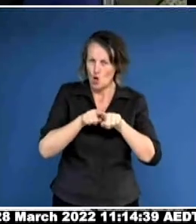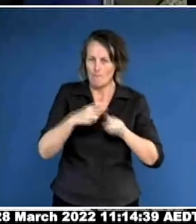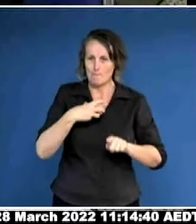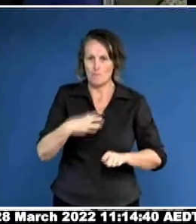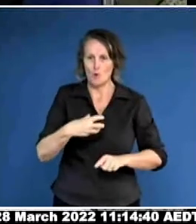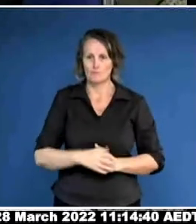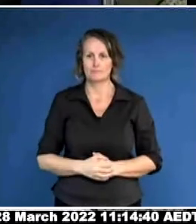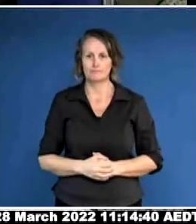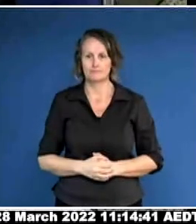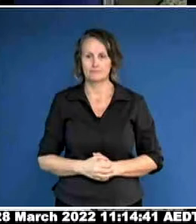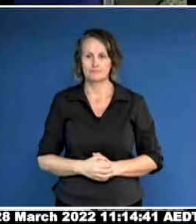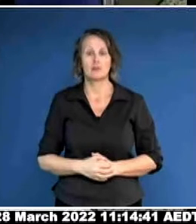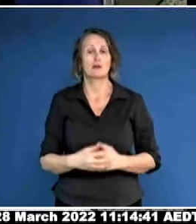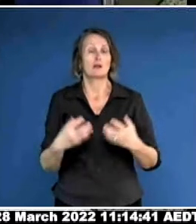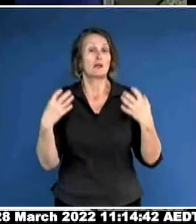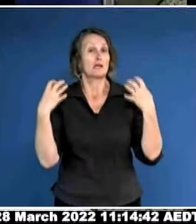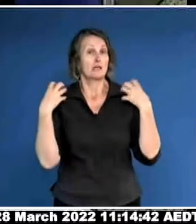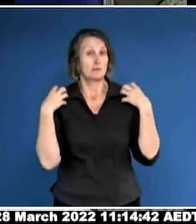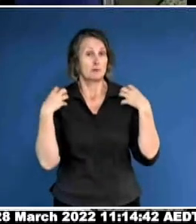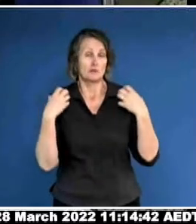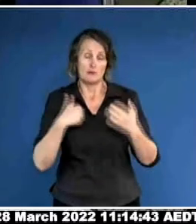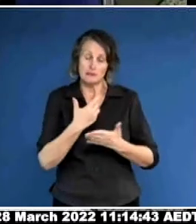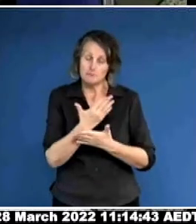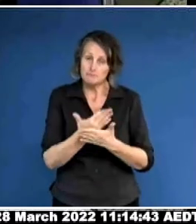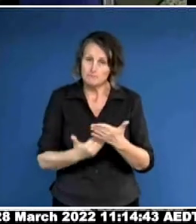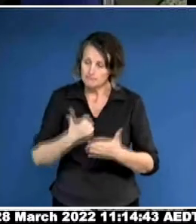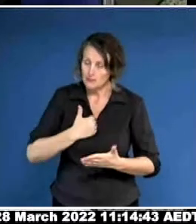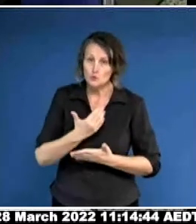Commissioners, that is my story.